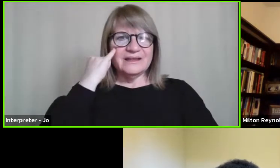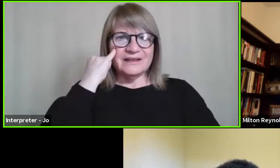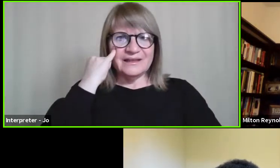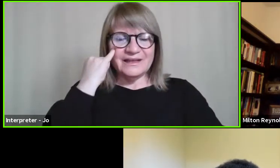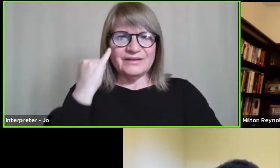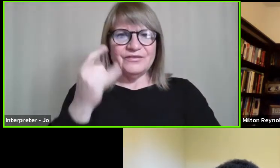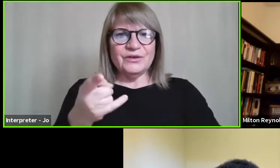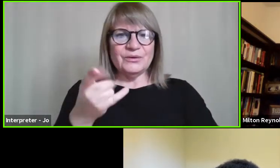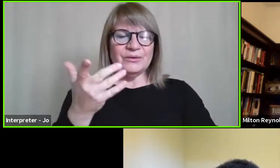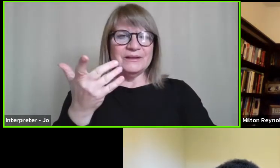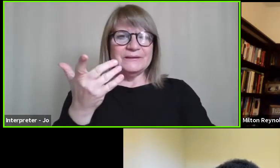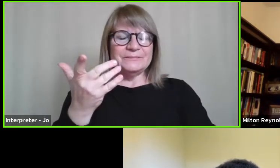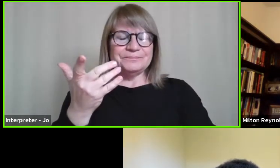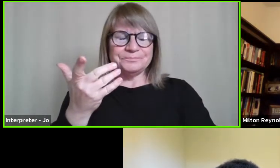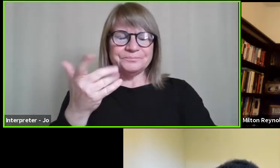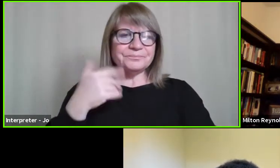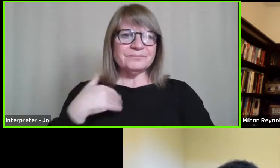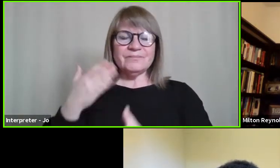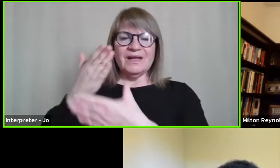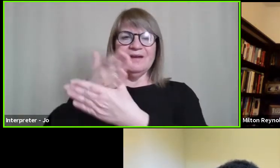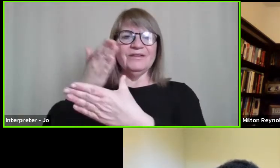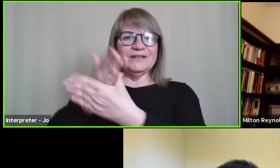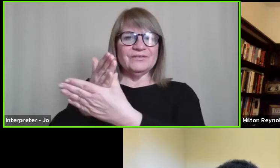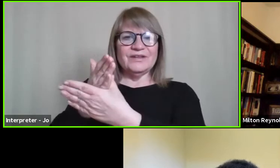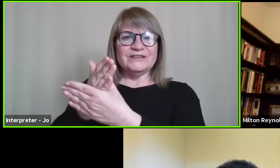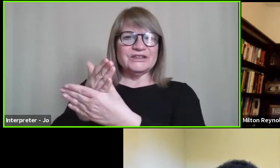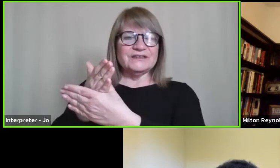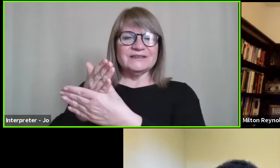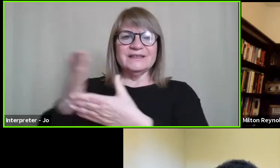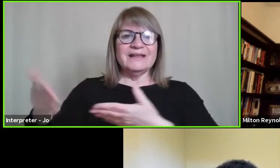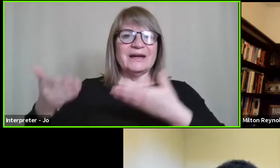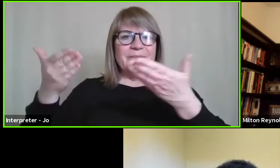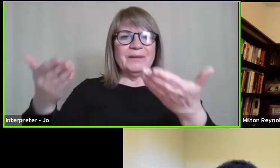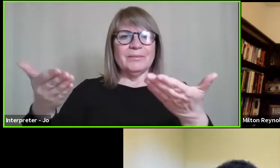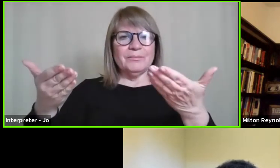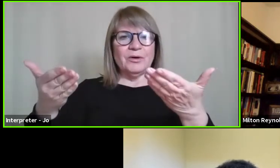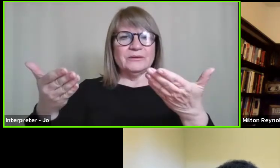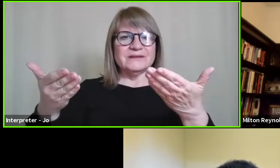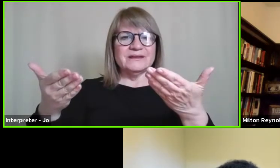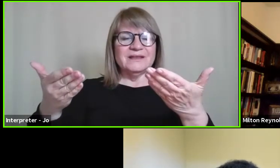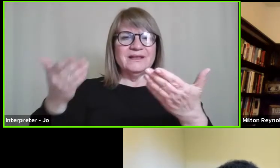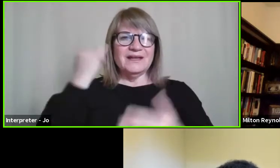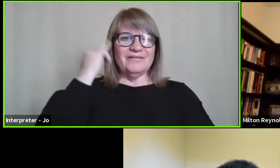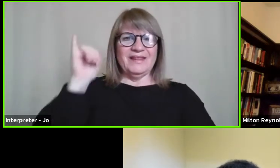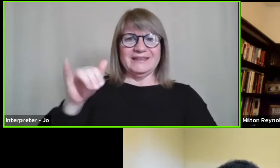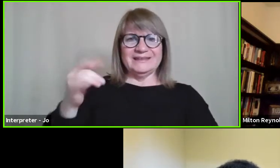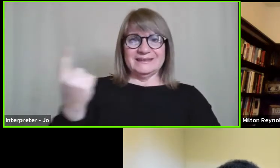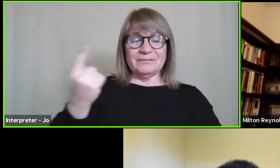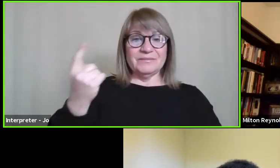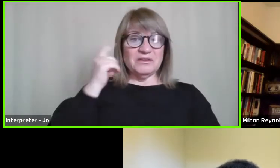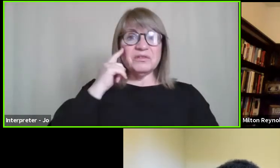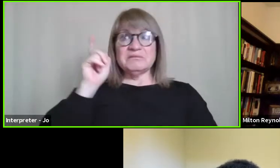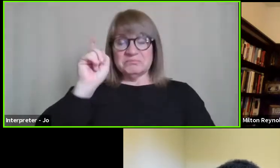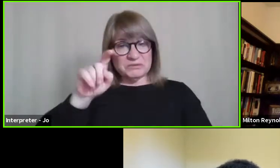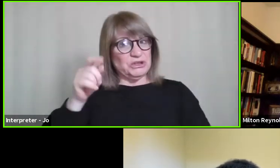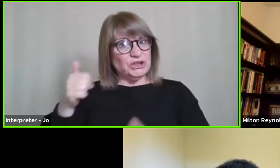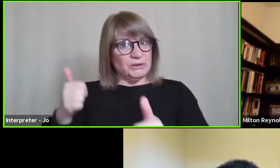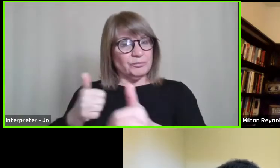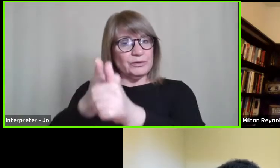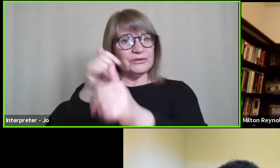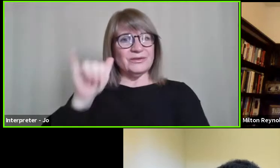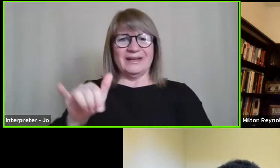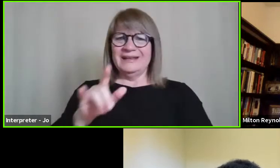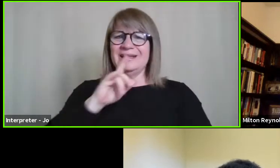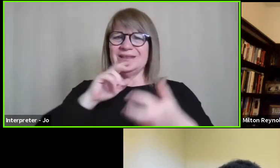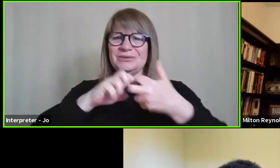endeavor that is the type of interventions that are being unproposed even if that's something that you think is something that ought to be pursued it's quite difficult to